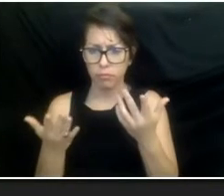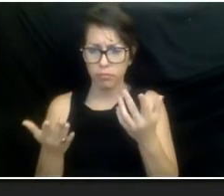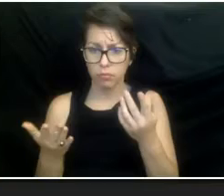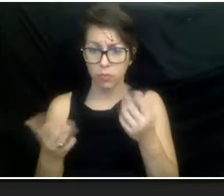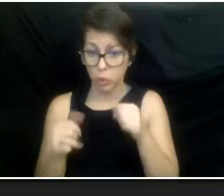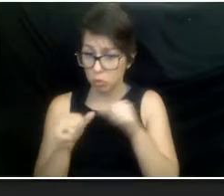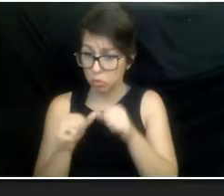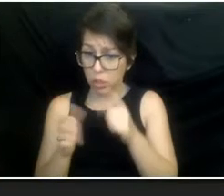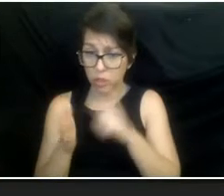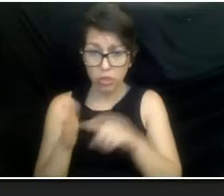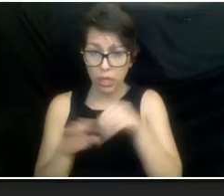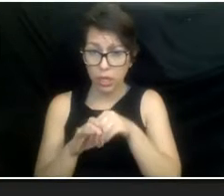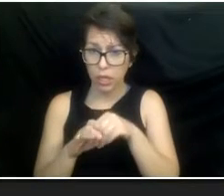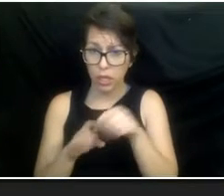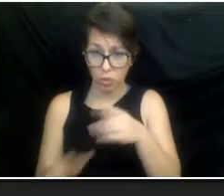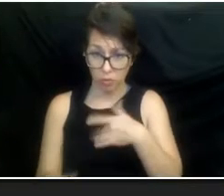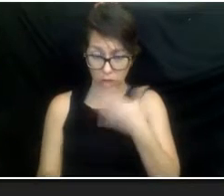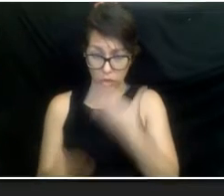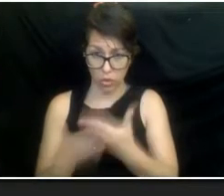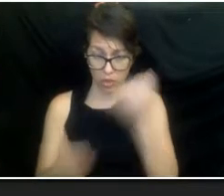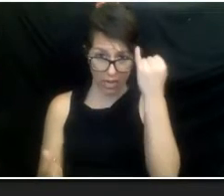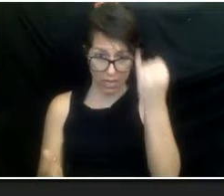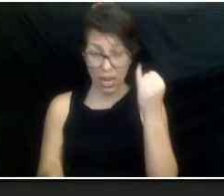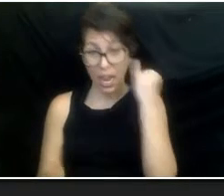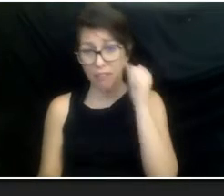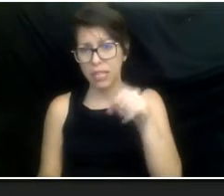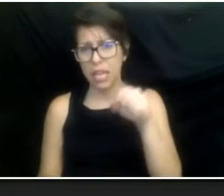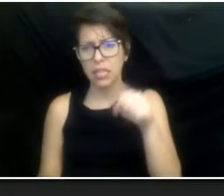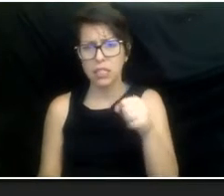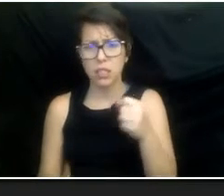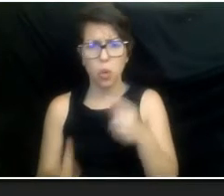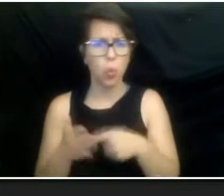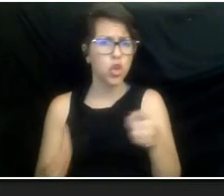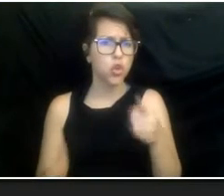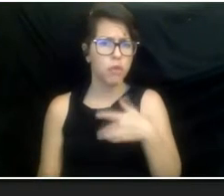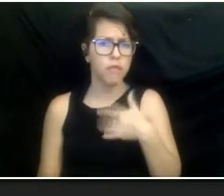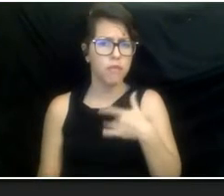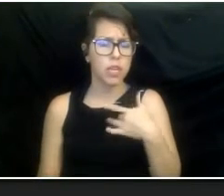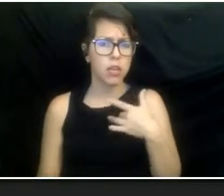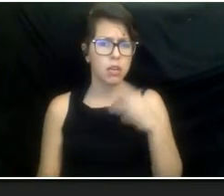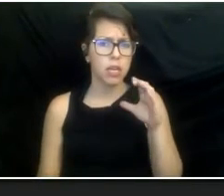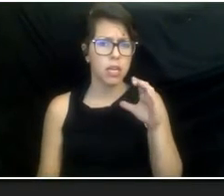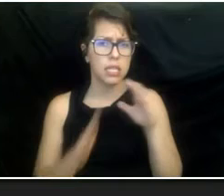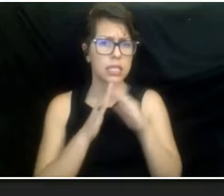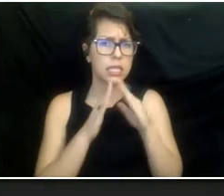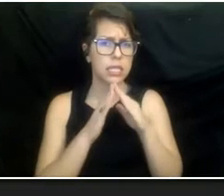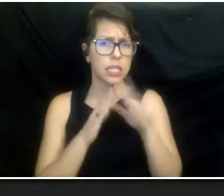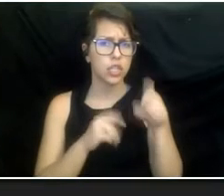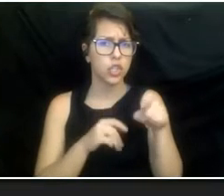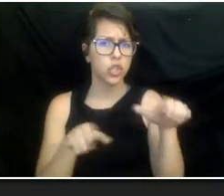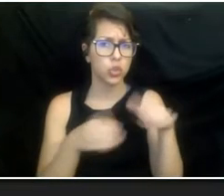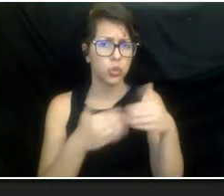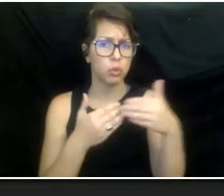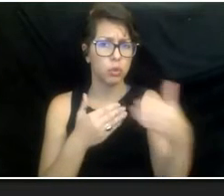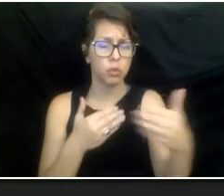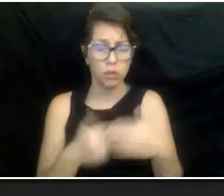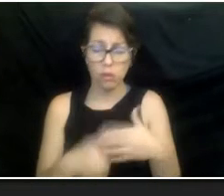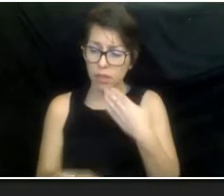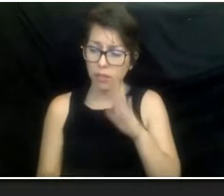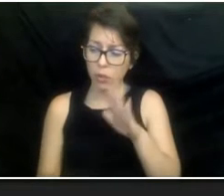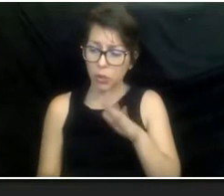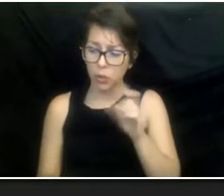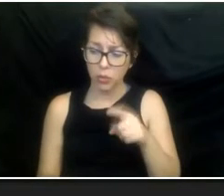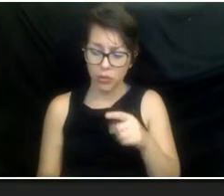Survivor but I also do understand the safety concern that each survivors may have because of their